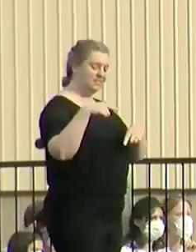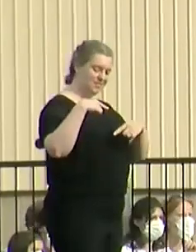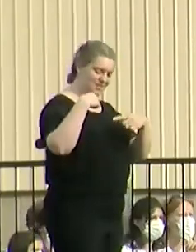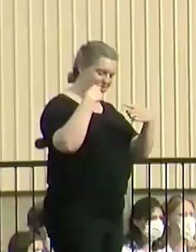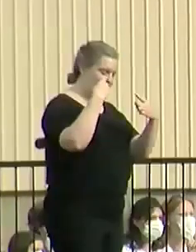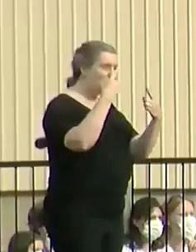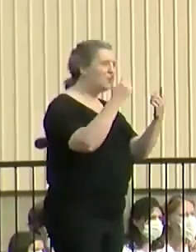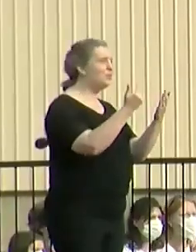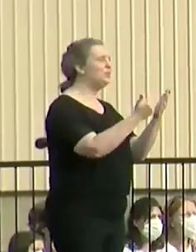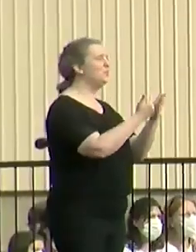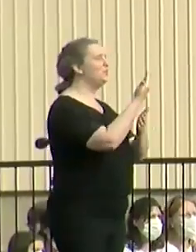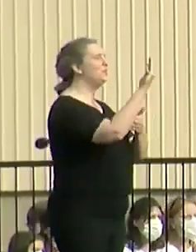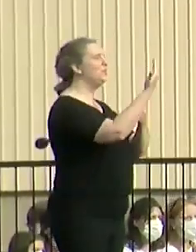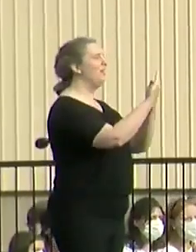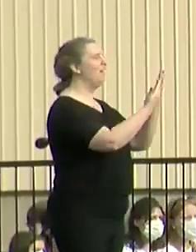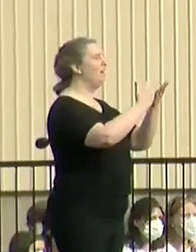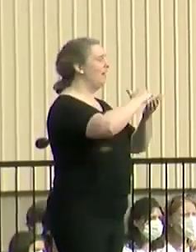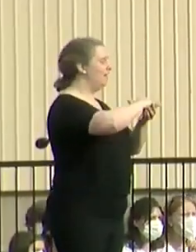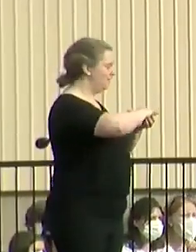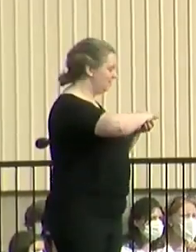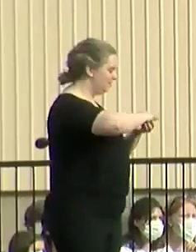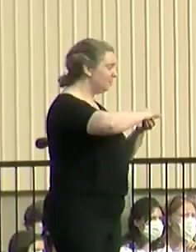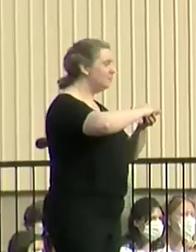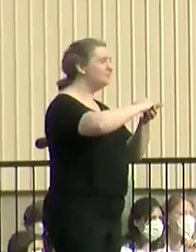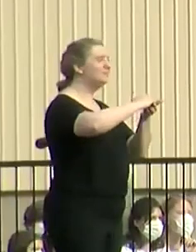comes along. I spoke to